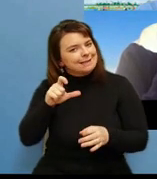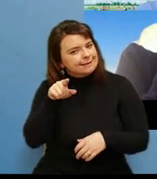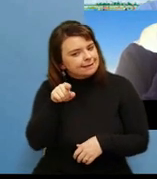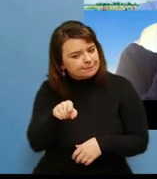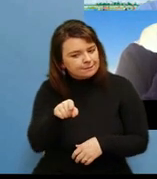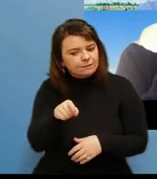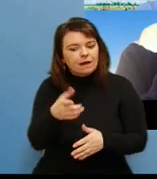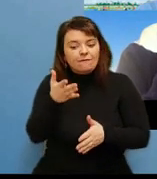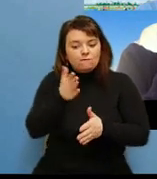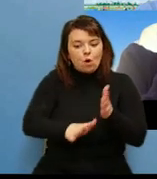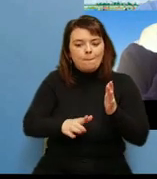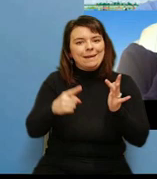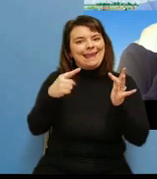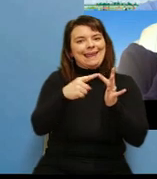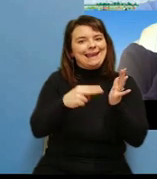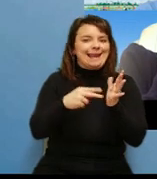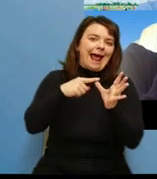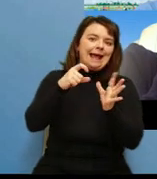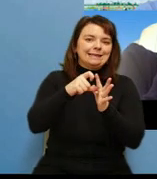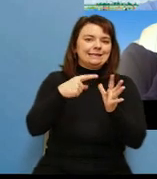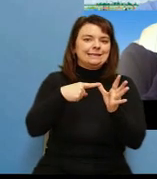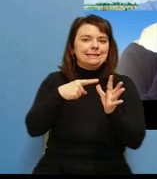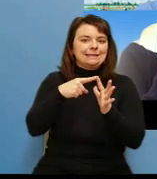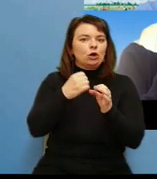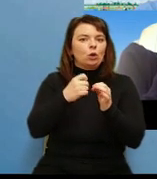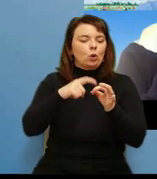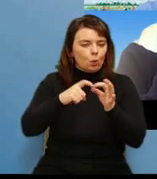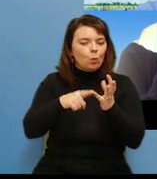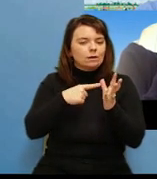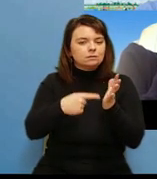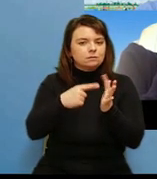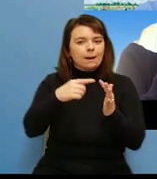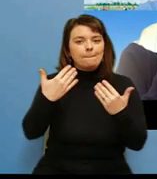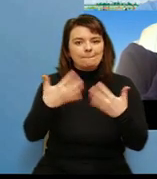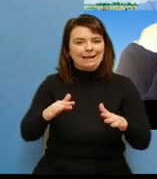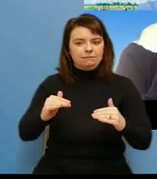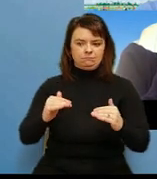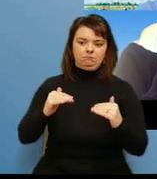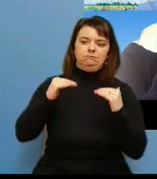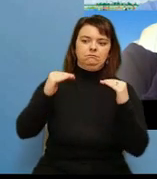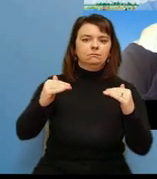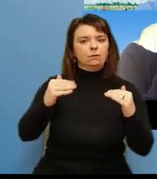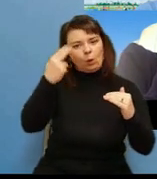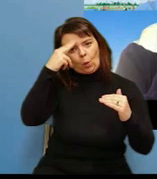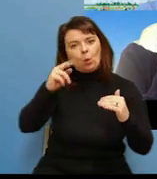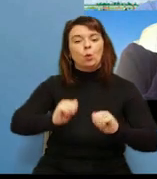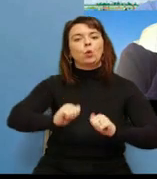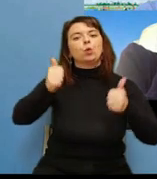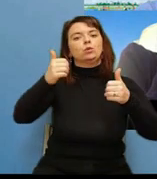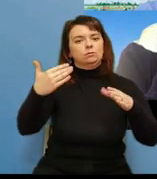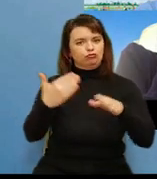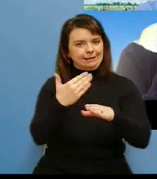has now been inspected by CQC, and from inadequate, it's now